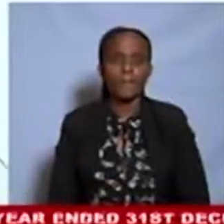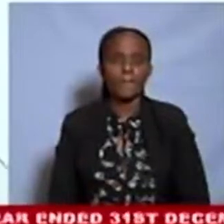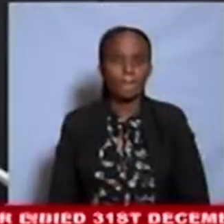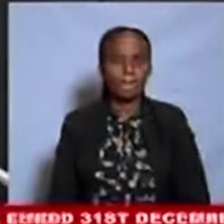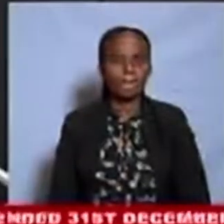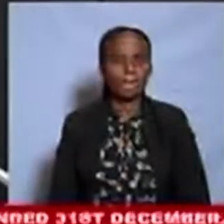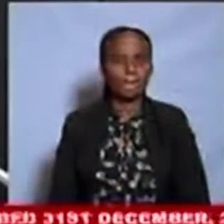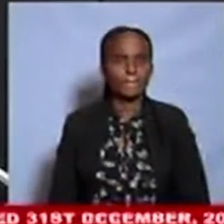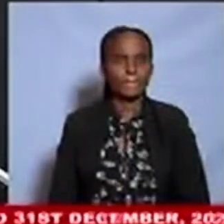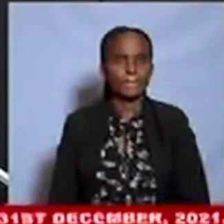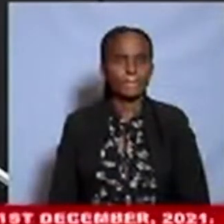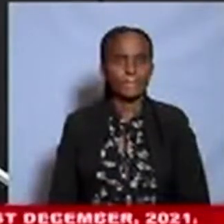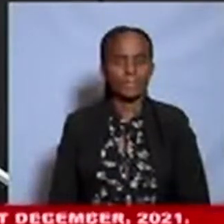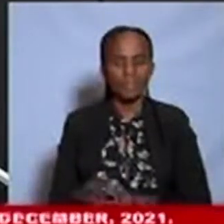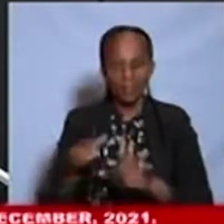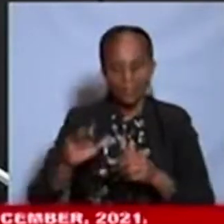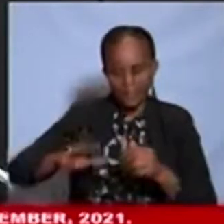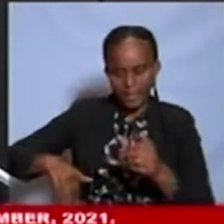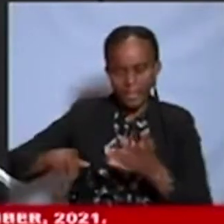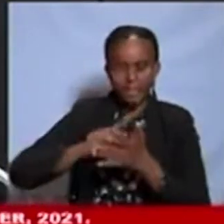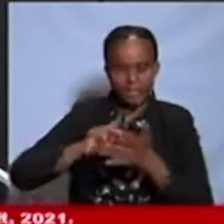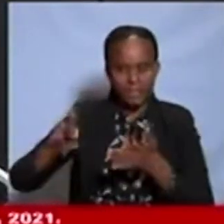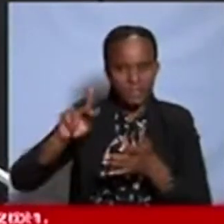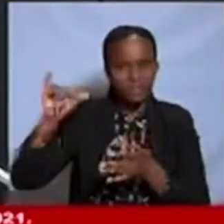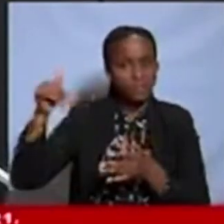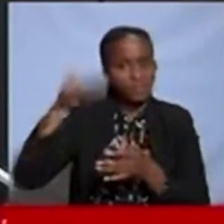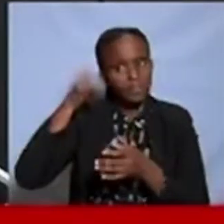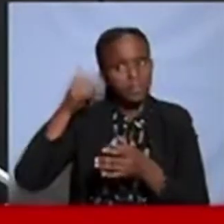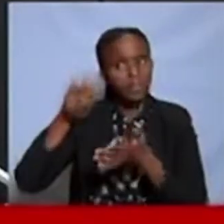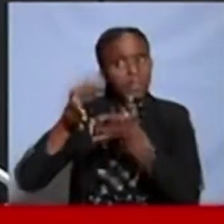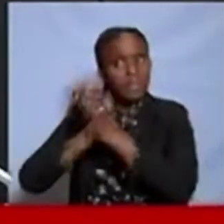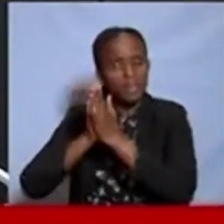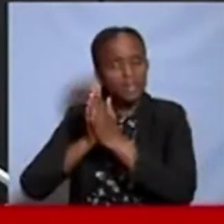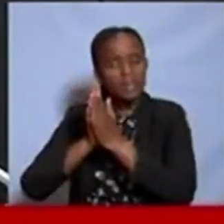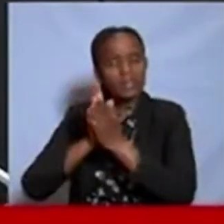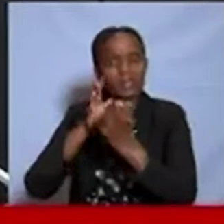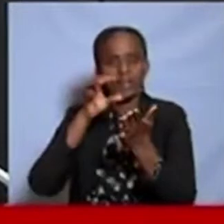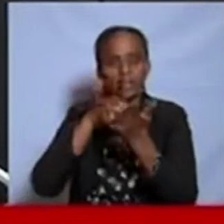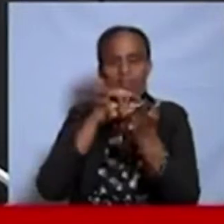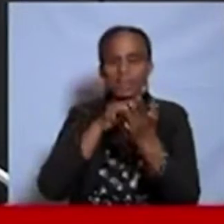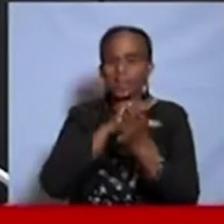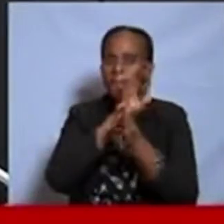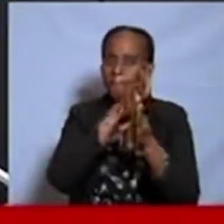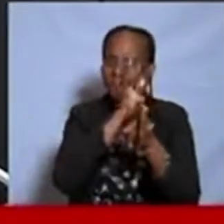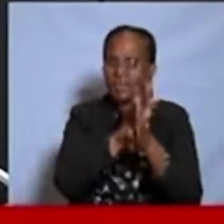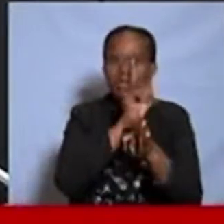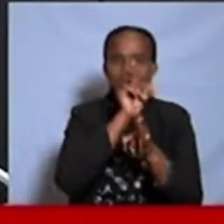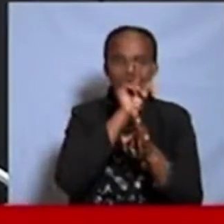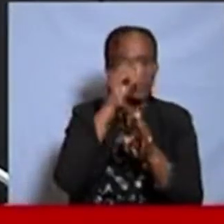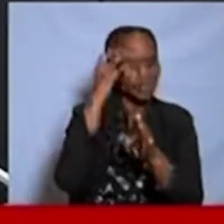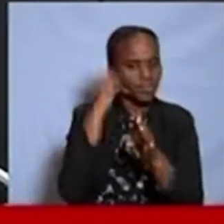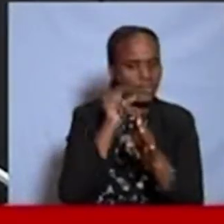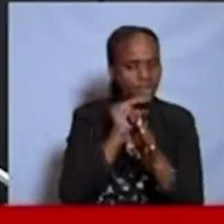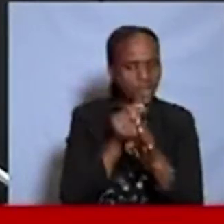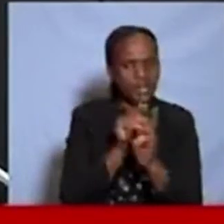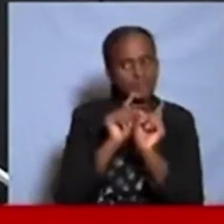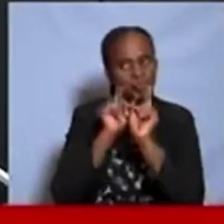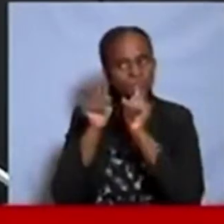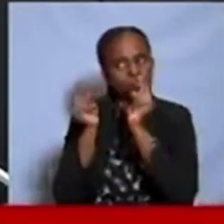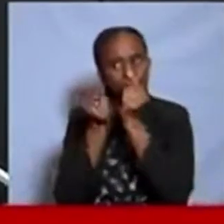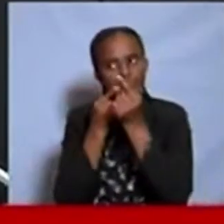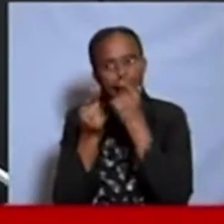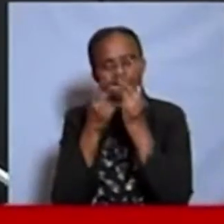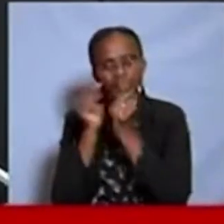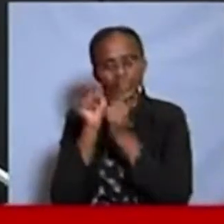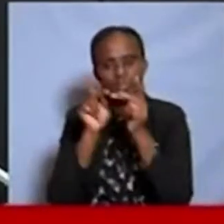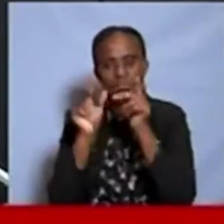We followed up last week, and we were told that the matter was referred to the Livingston office, and we are yet to interact with the people in